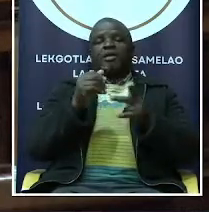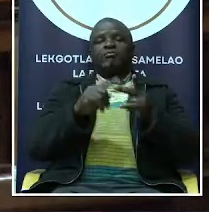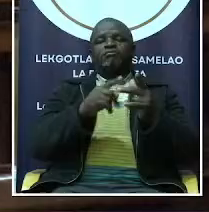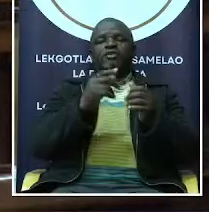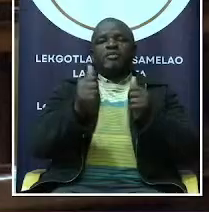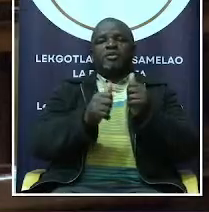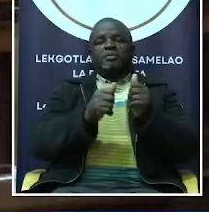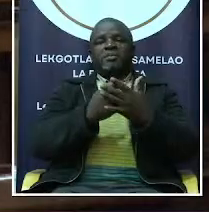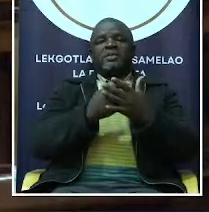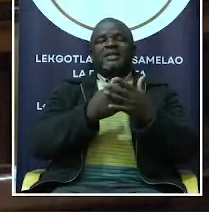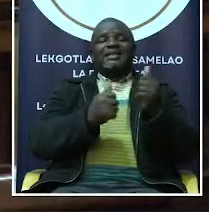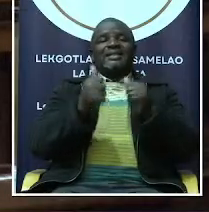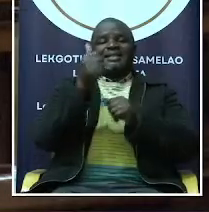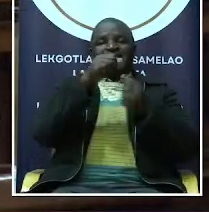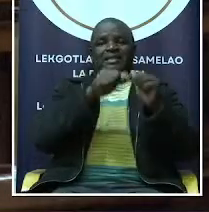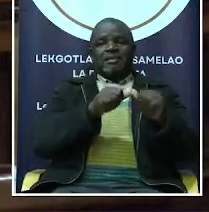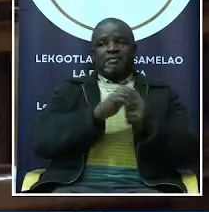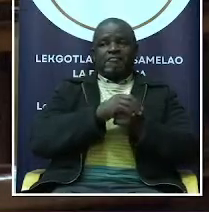of Chairs.